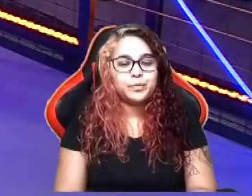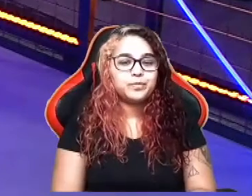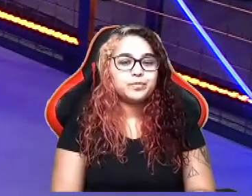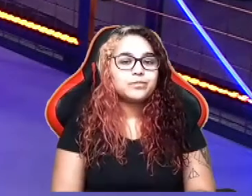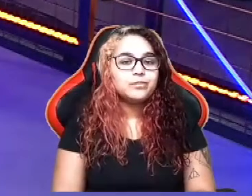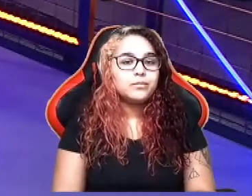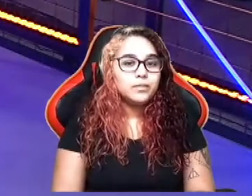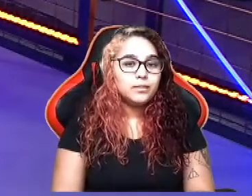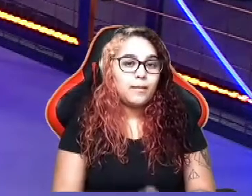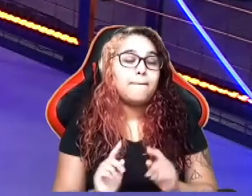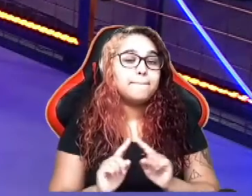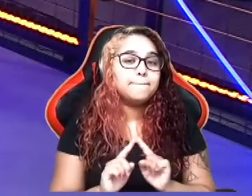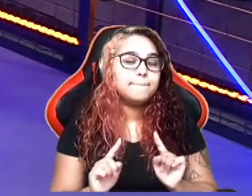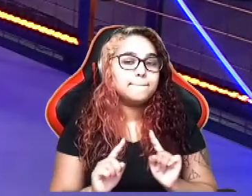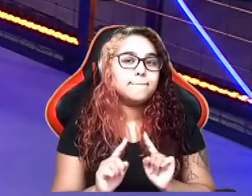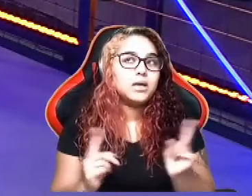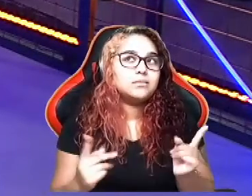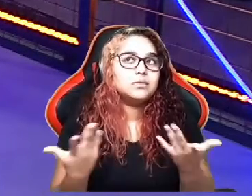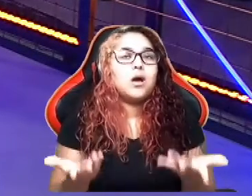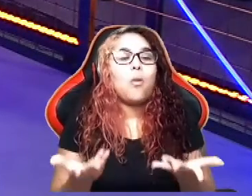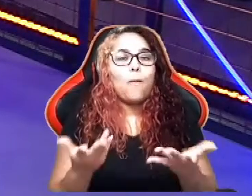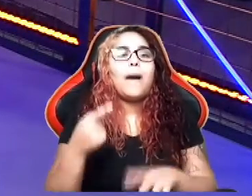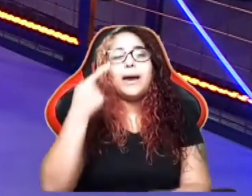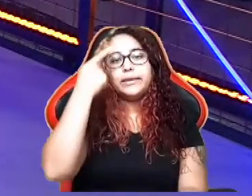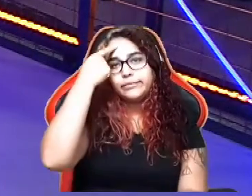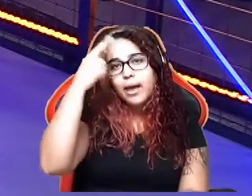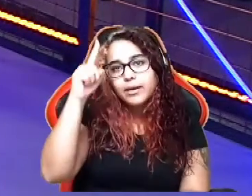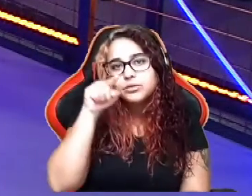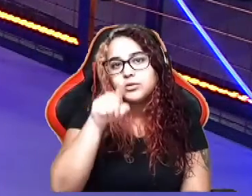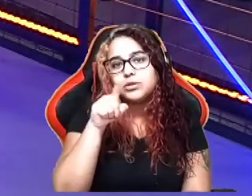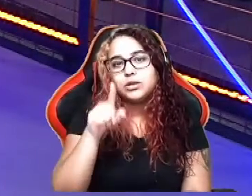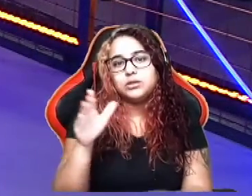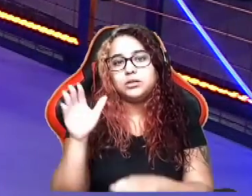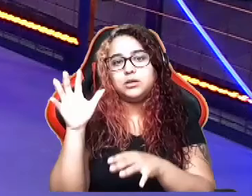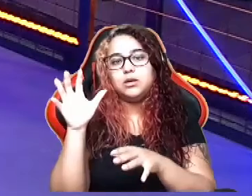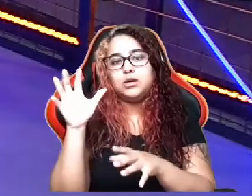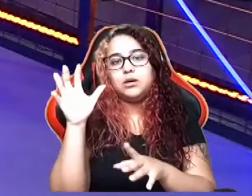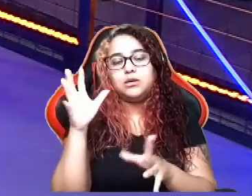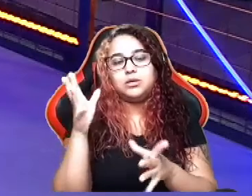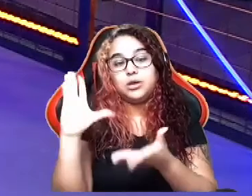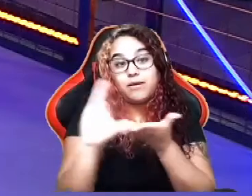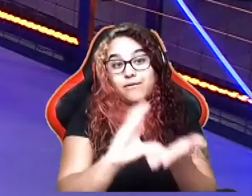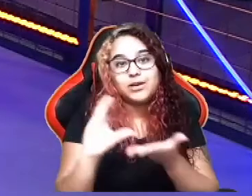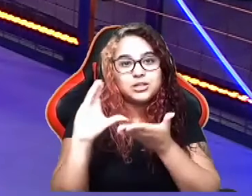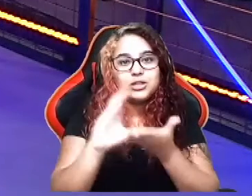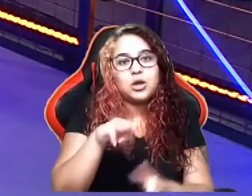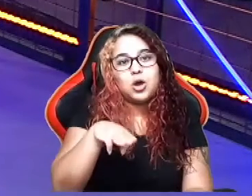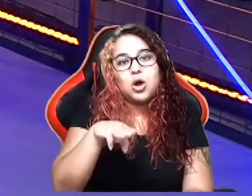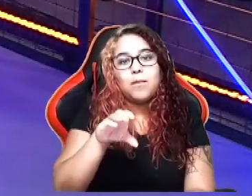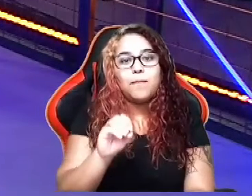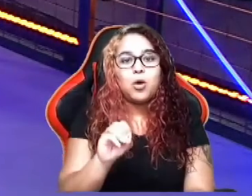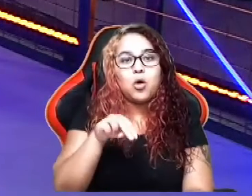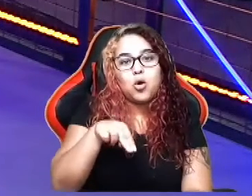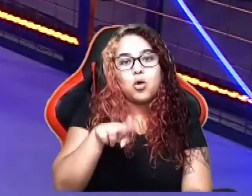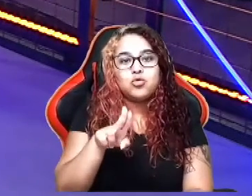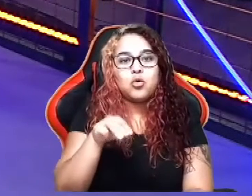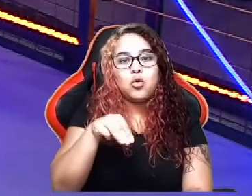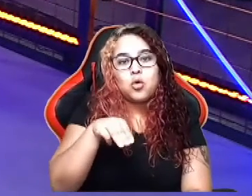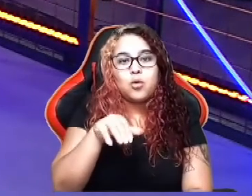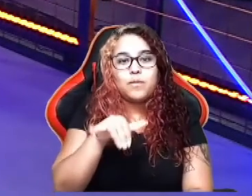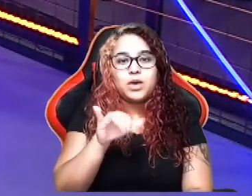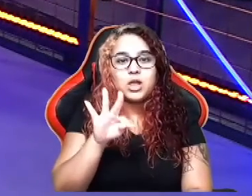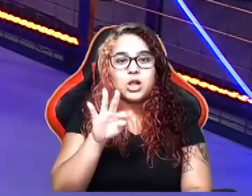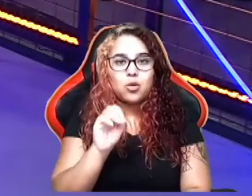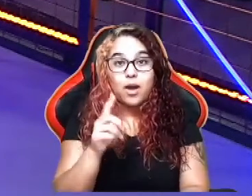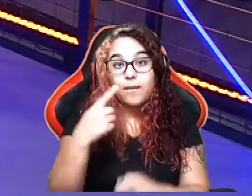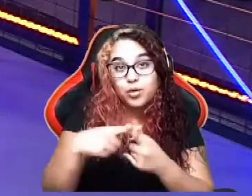future. But you know, we're still far from it. So are you investing in Monomito and Gunstars because of it being